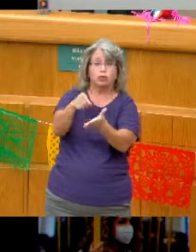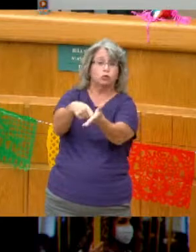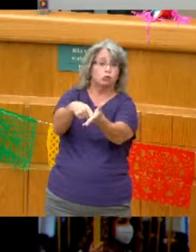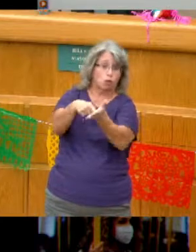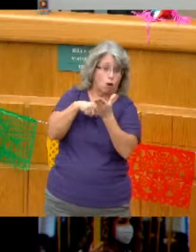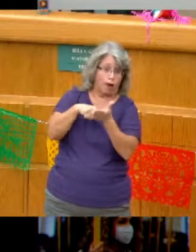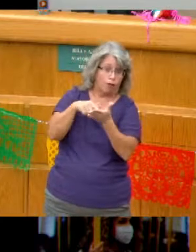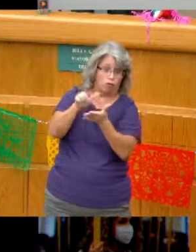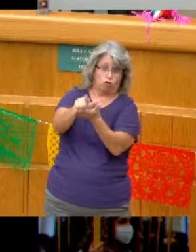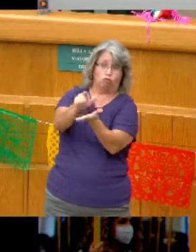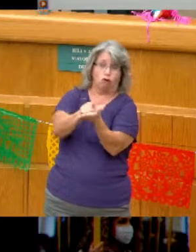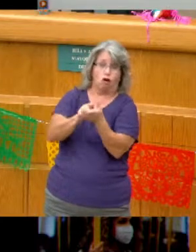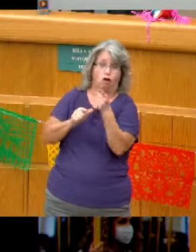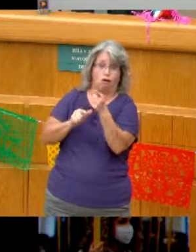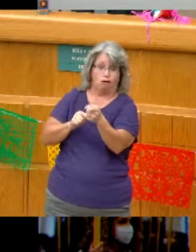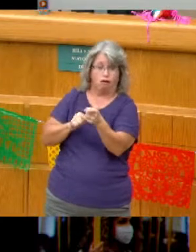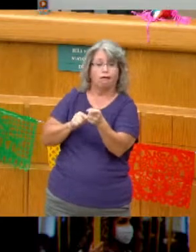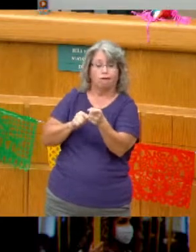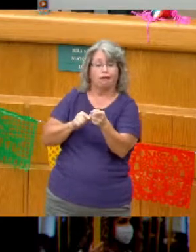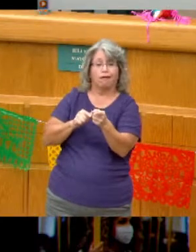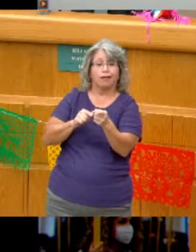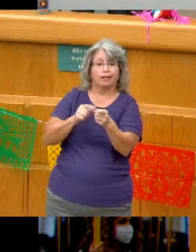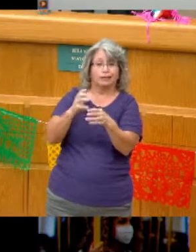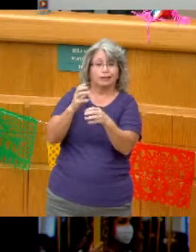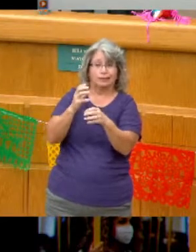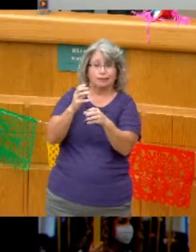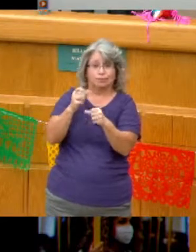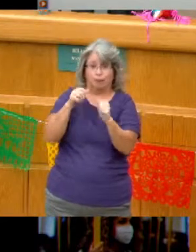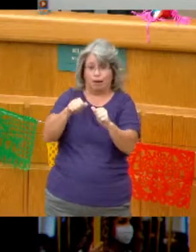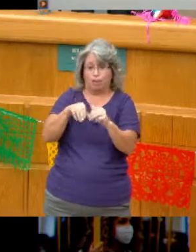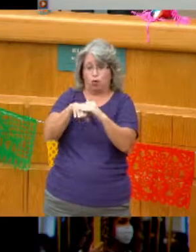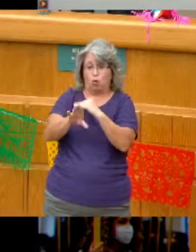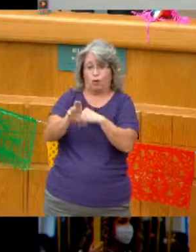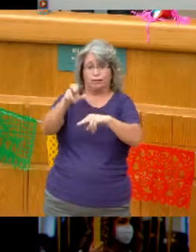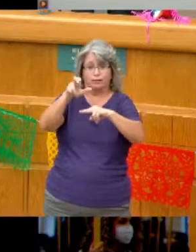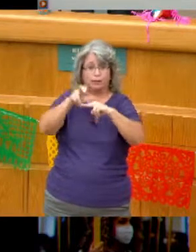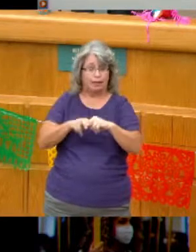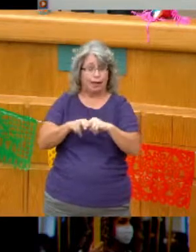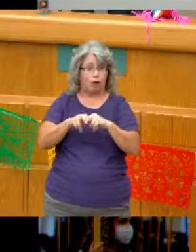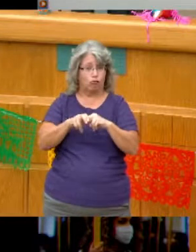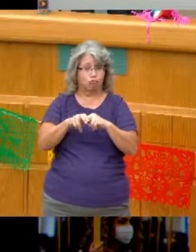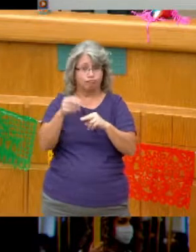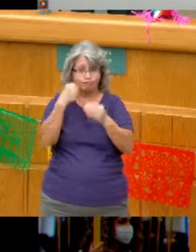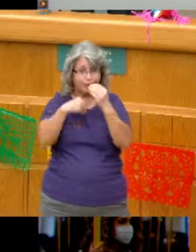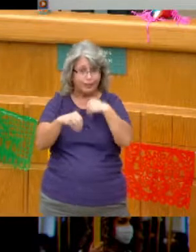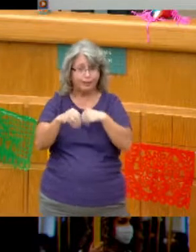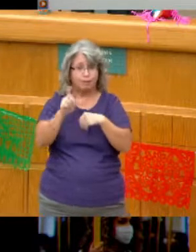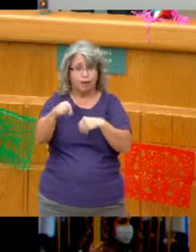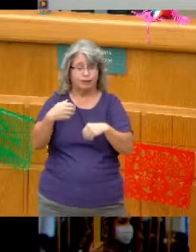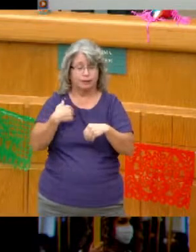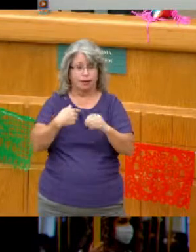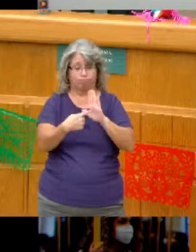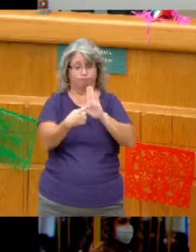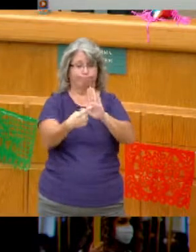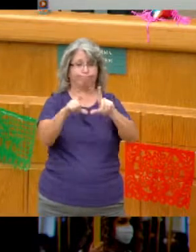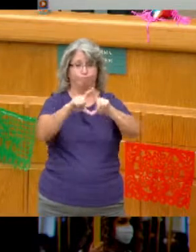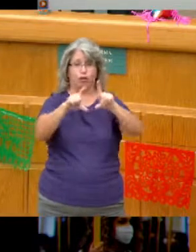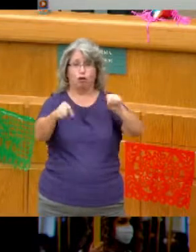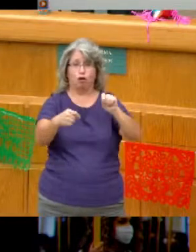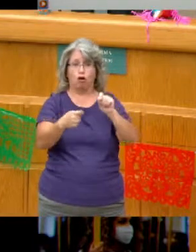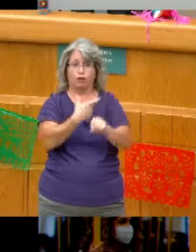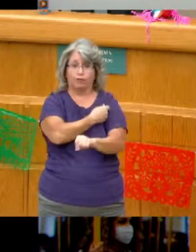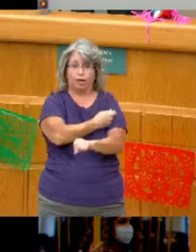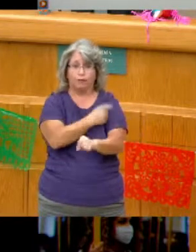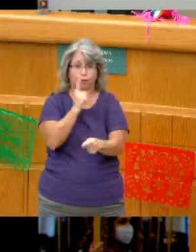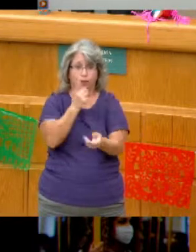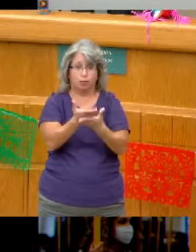have a vaccination card, at least to get sit-down service. Lastly, self-monitor while you're traveling. Keep track